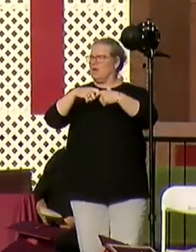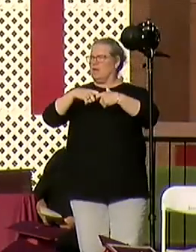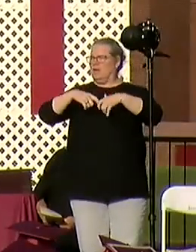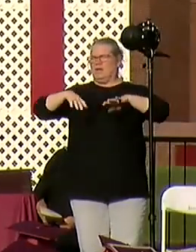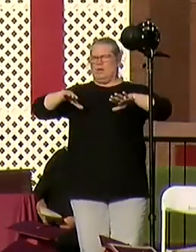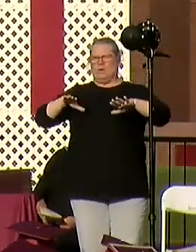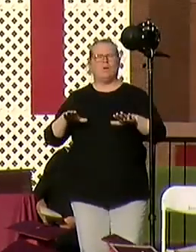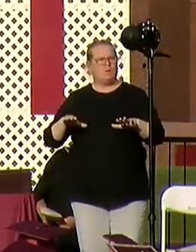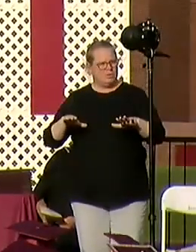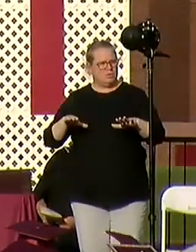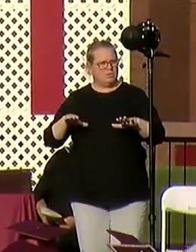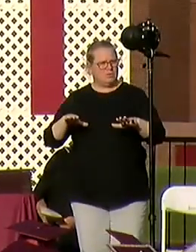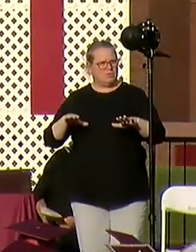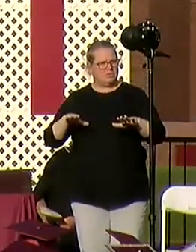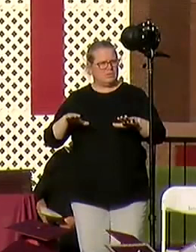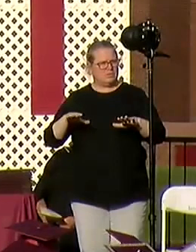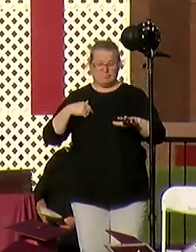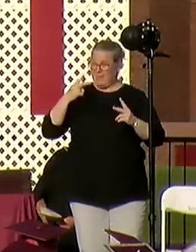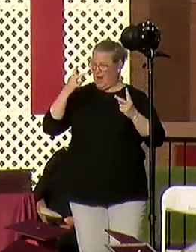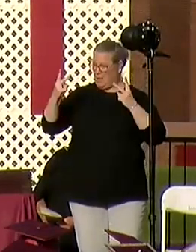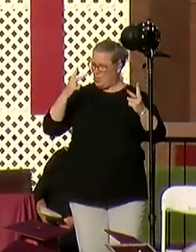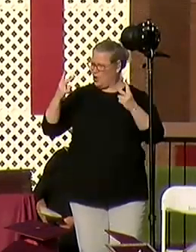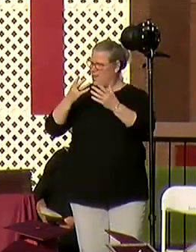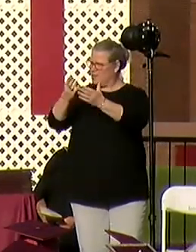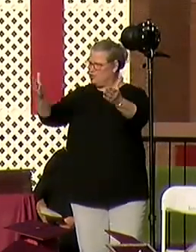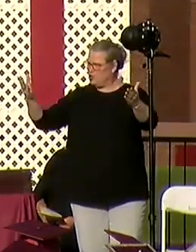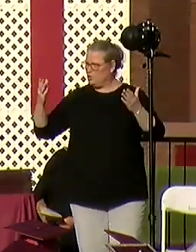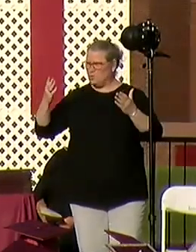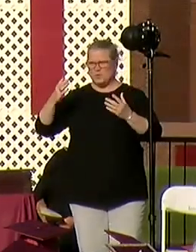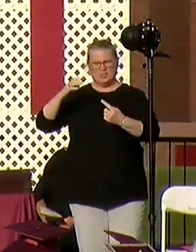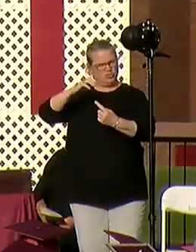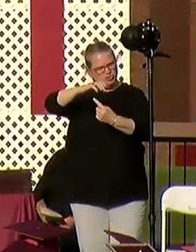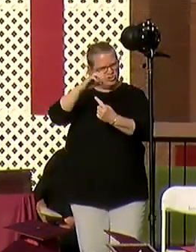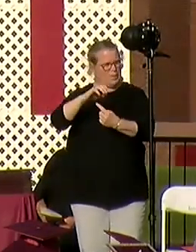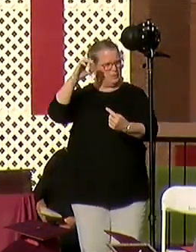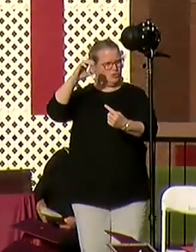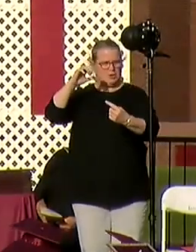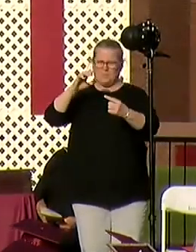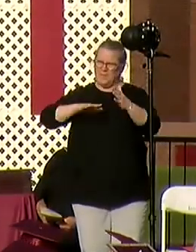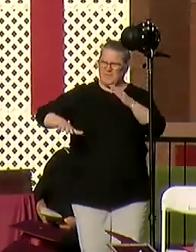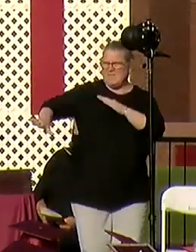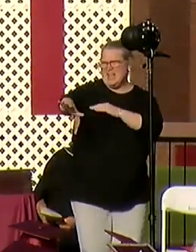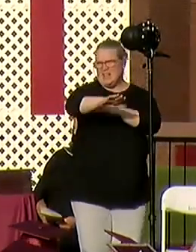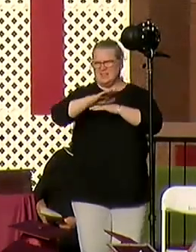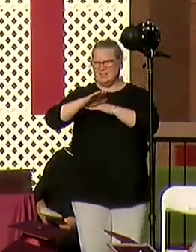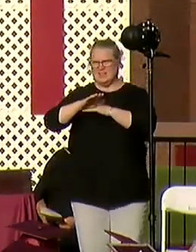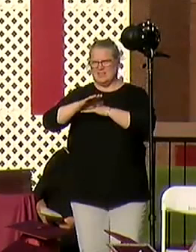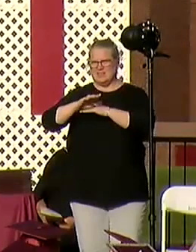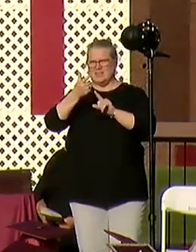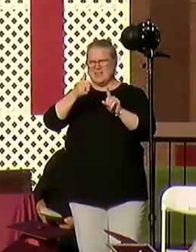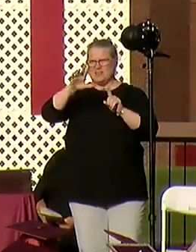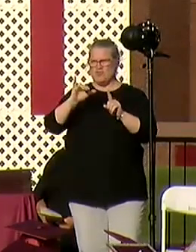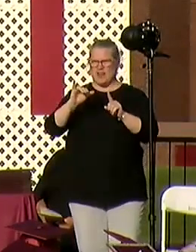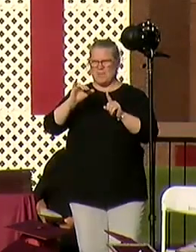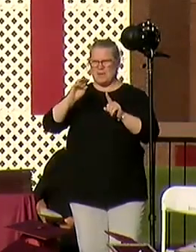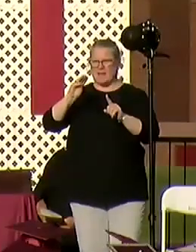Looking at you on this championship stadium field in Granby Pride Maroon,